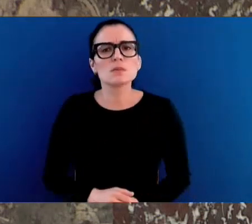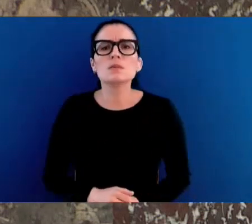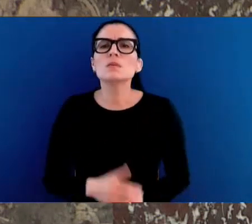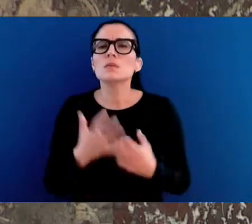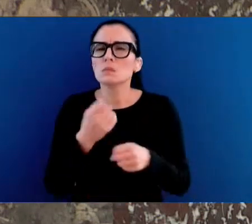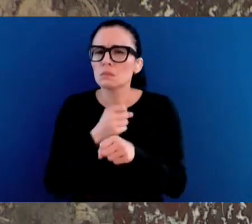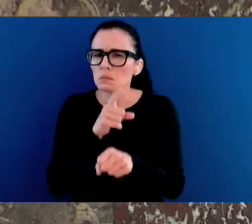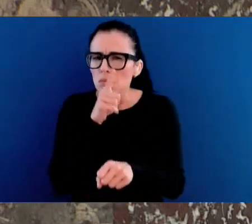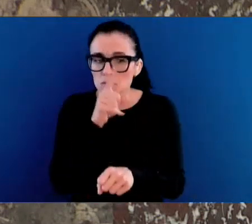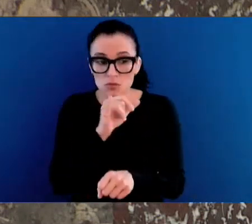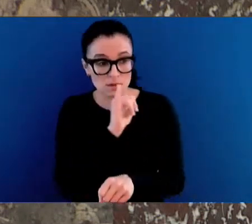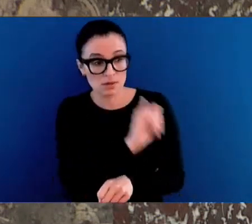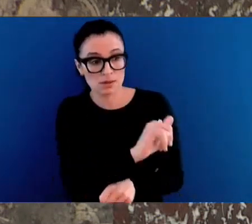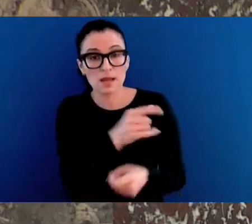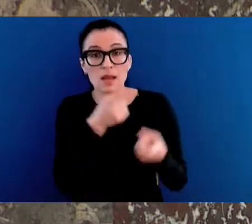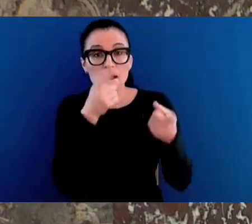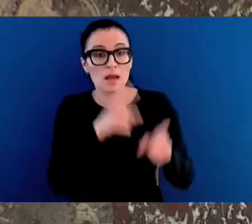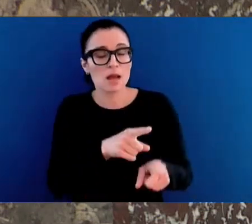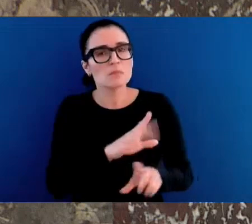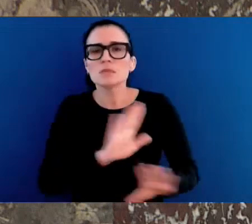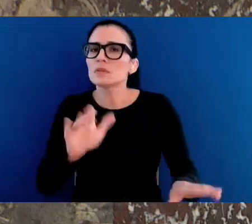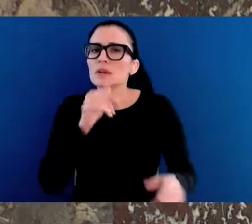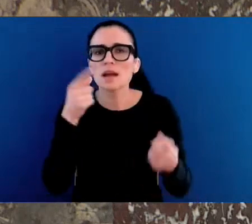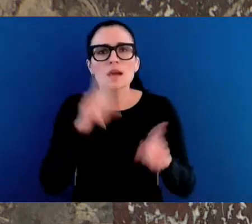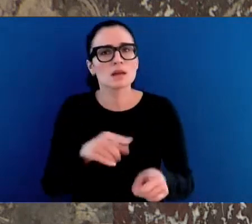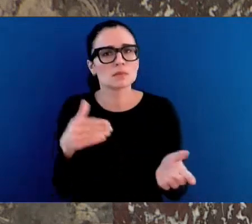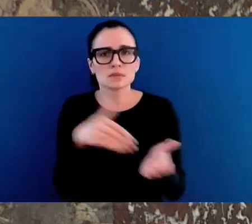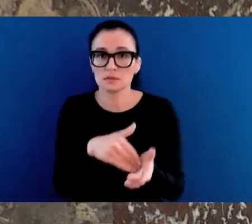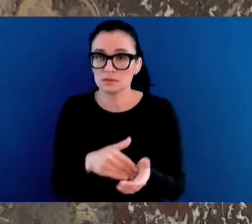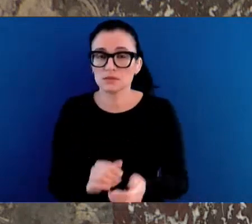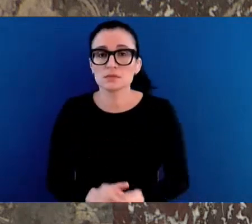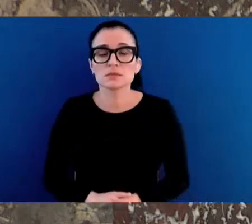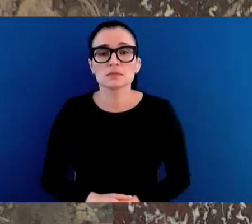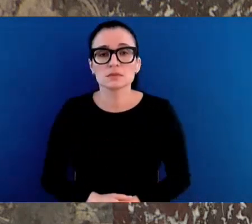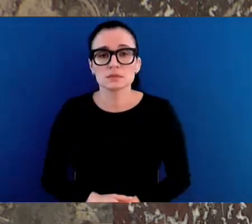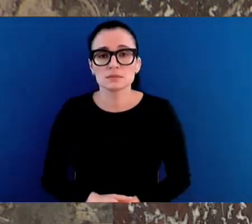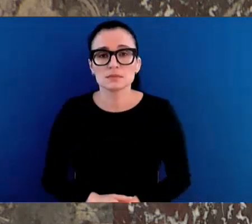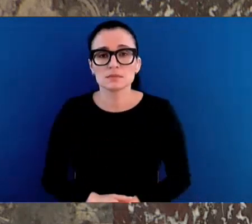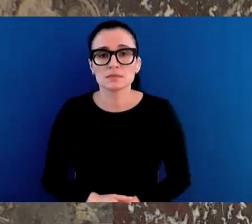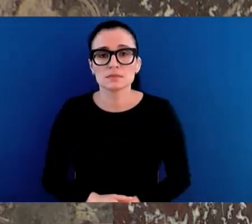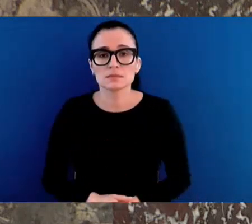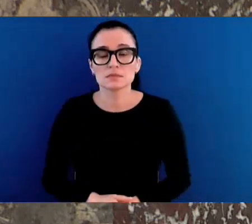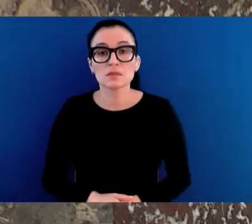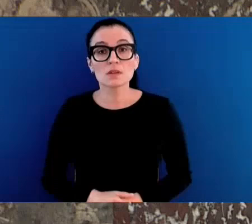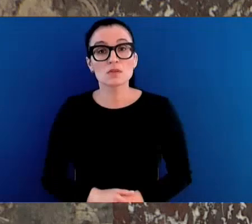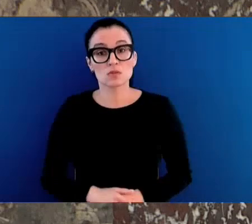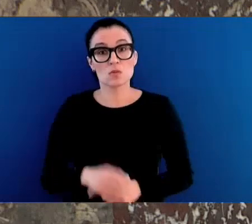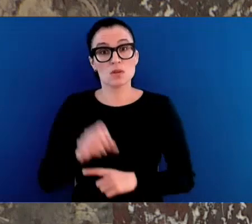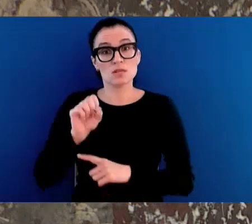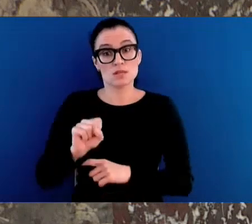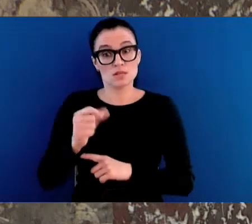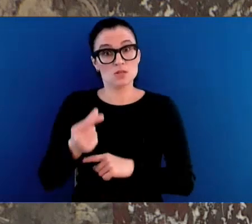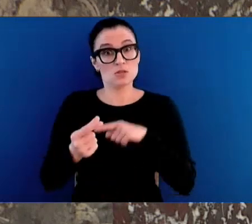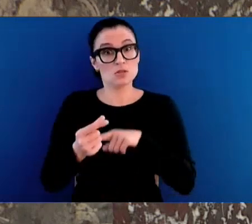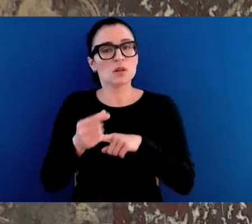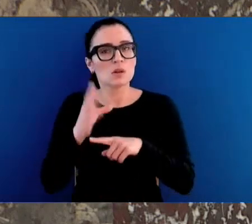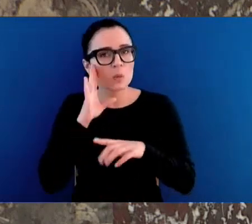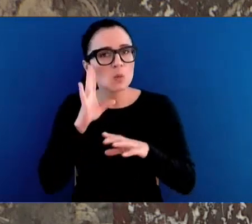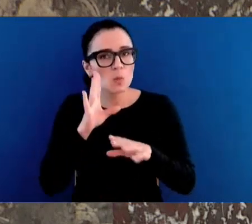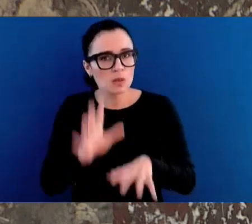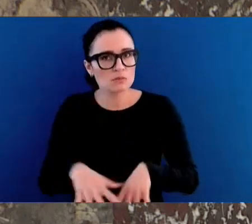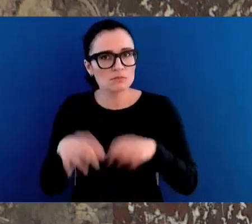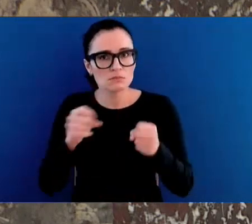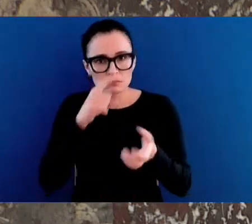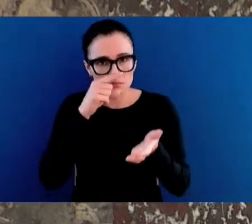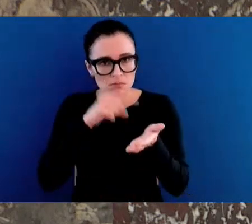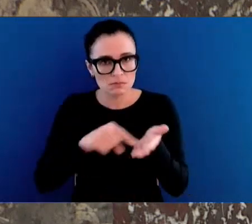The Solicitor General will be directing a coroner's inquest, and the point of the coroner's inquest will be to